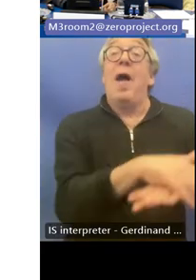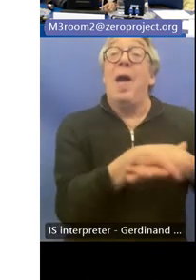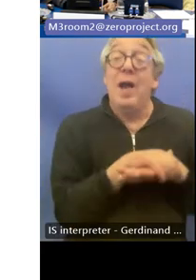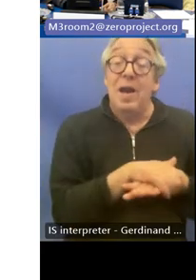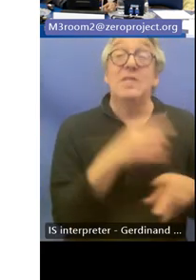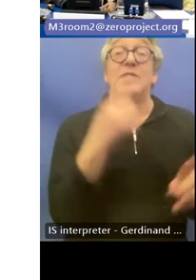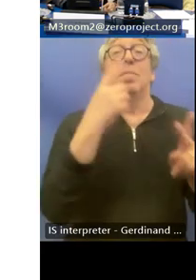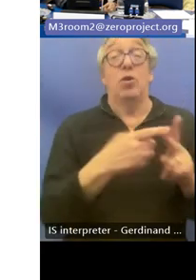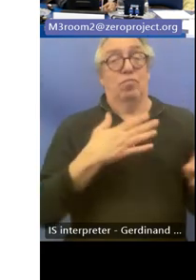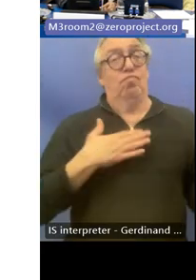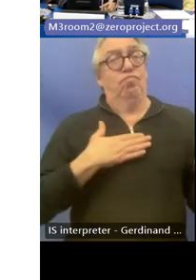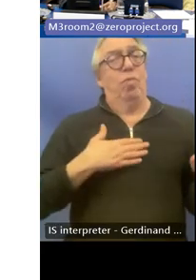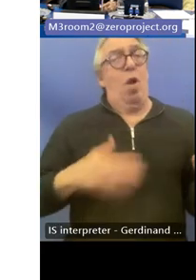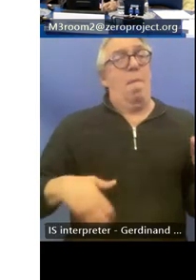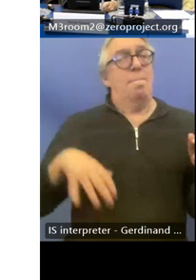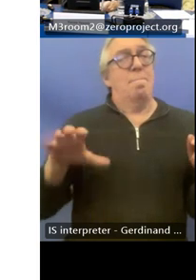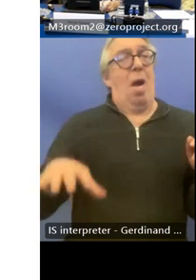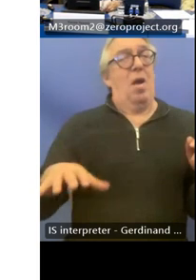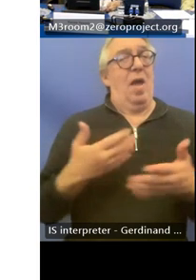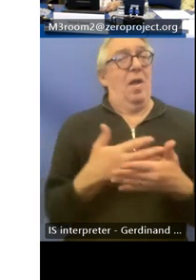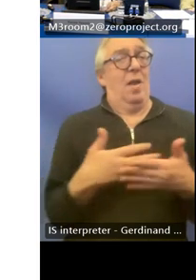so much.